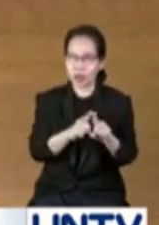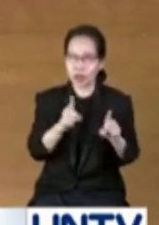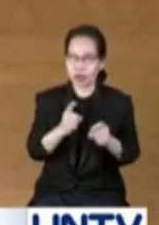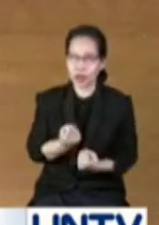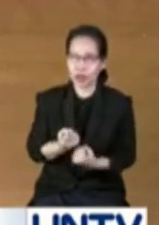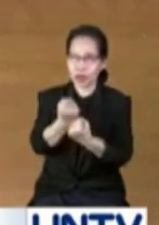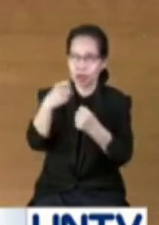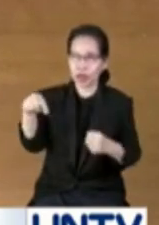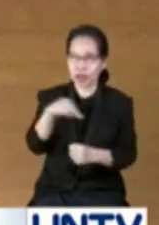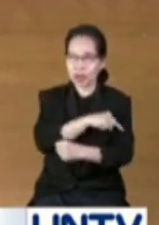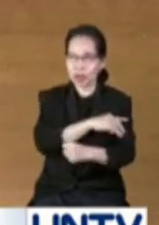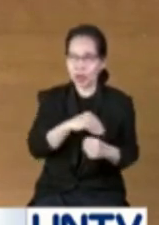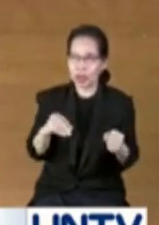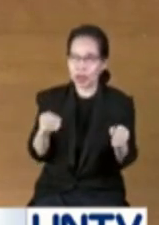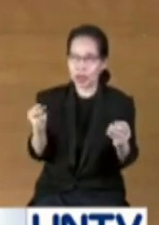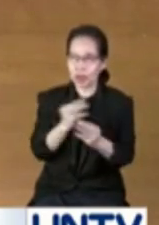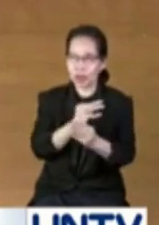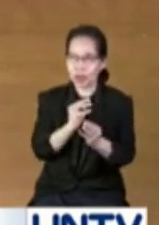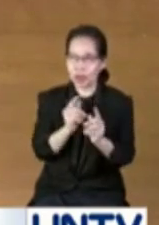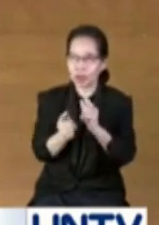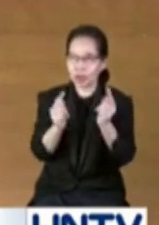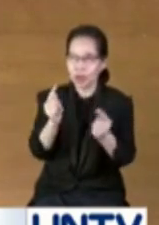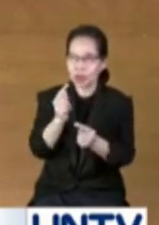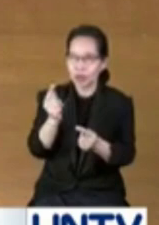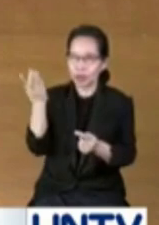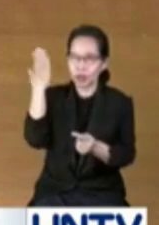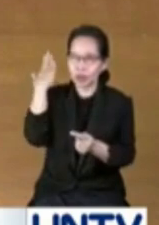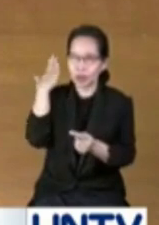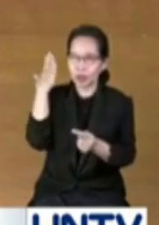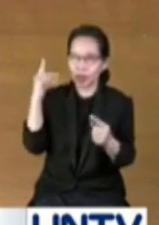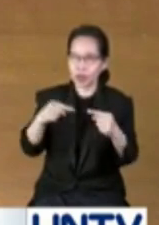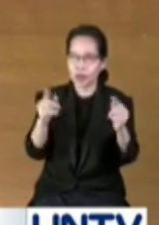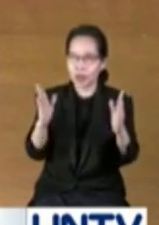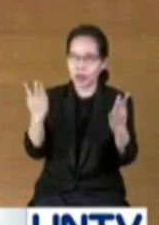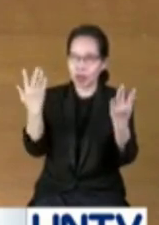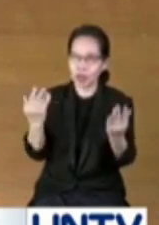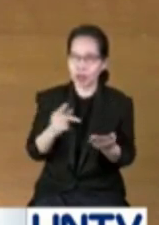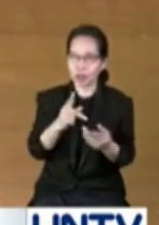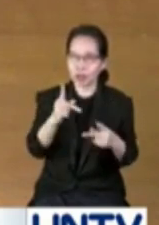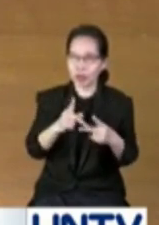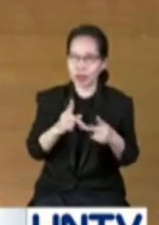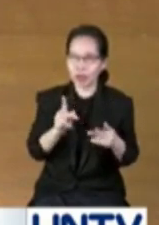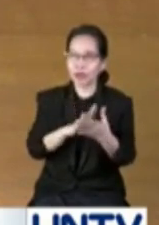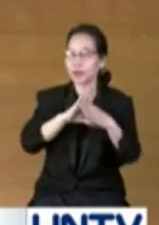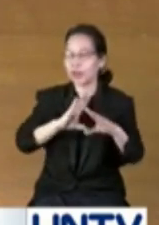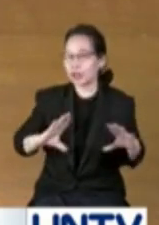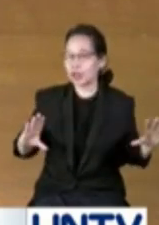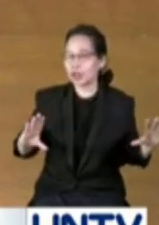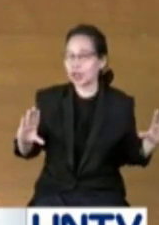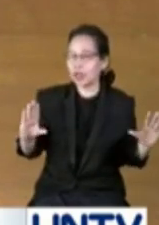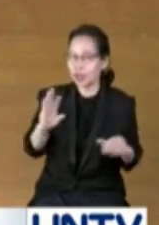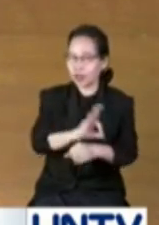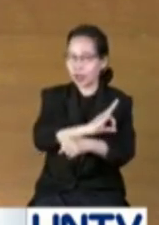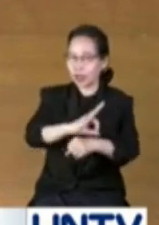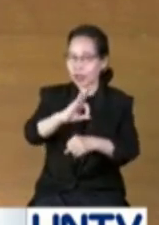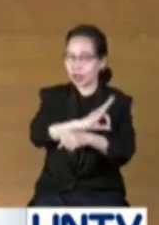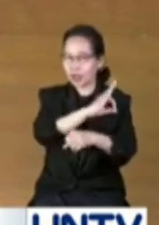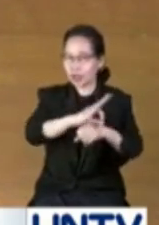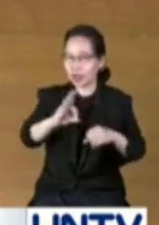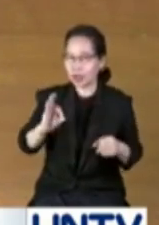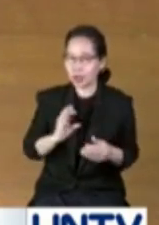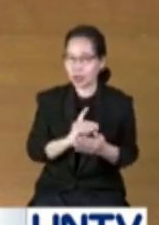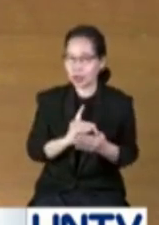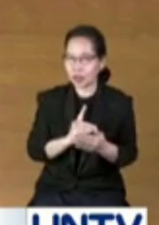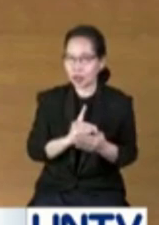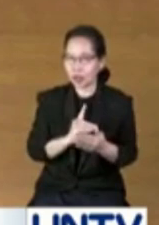smooth transition. Former adversaries are now partners in peace. Its functions have been defined, and its basic laws